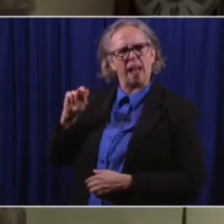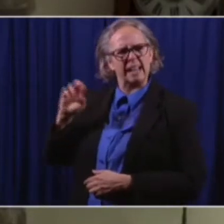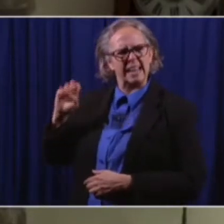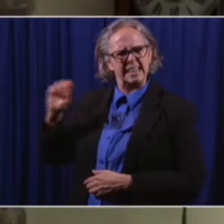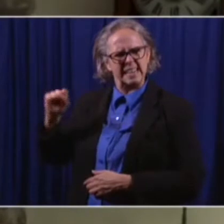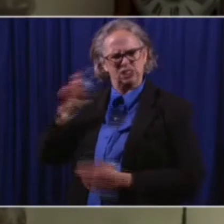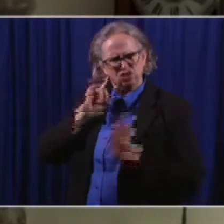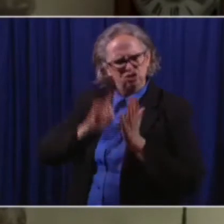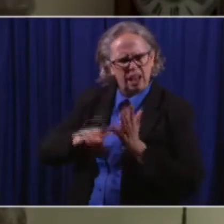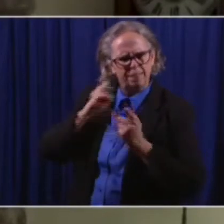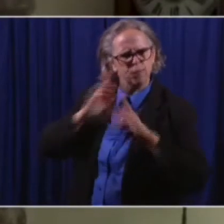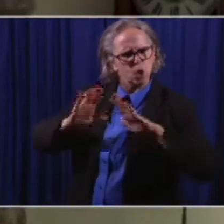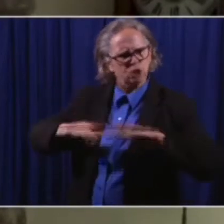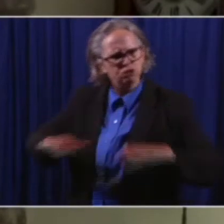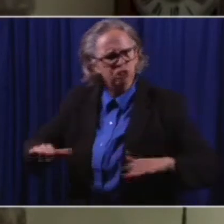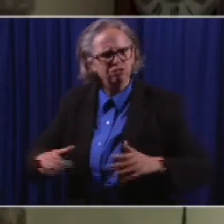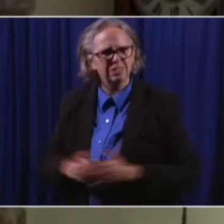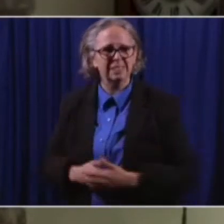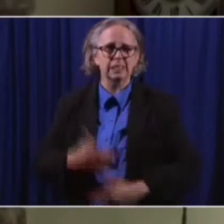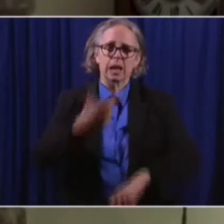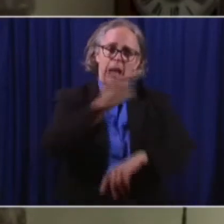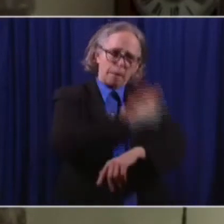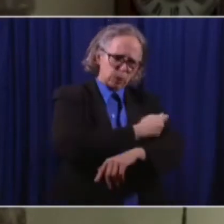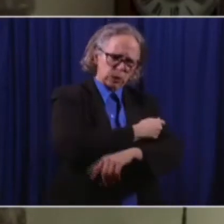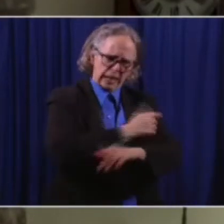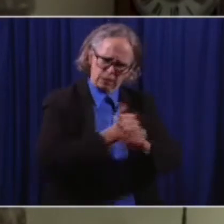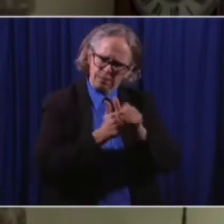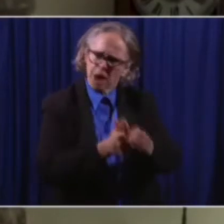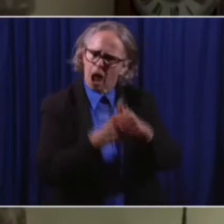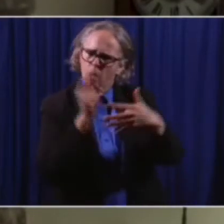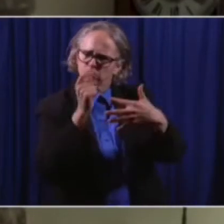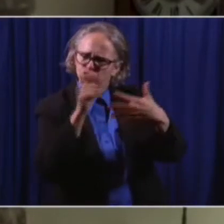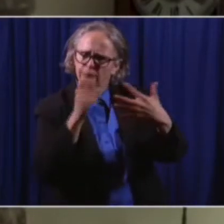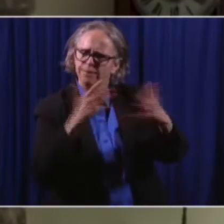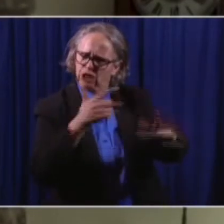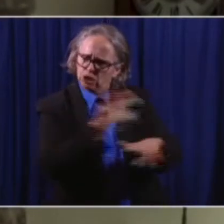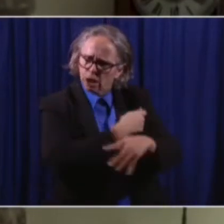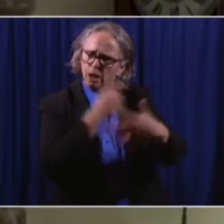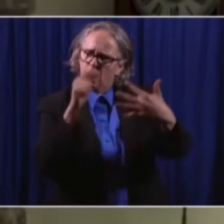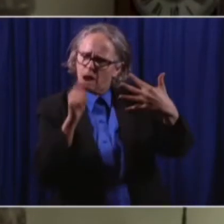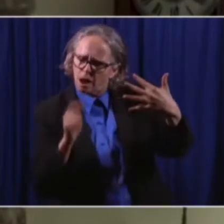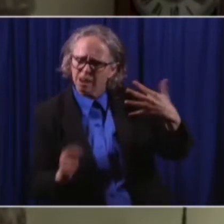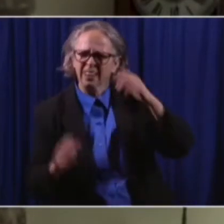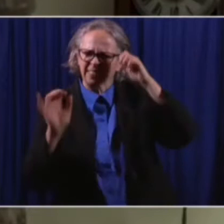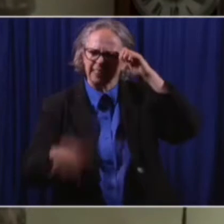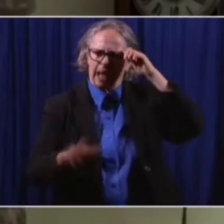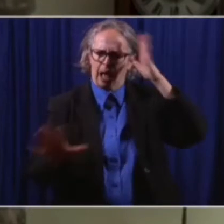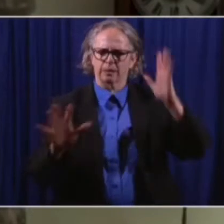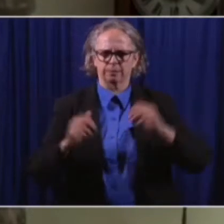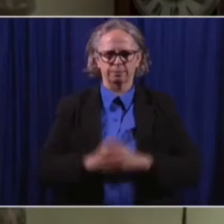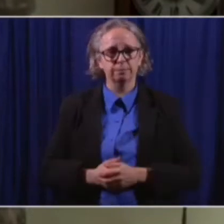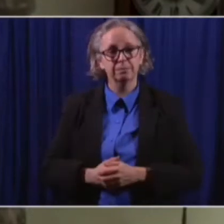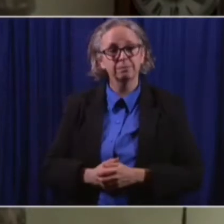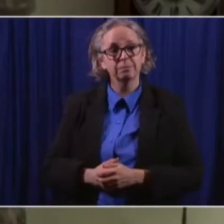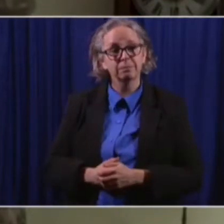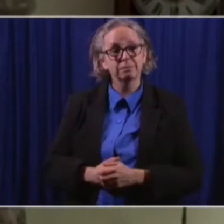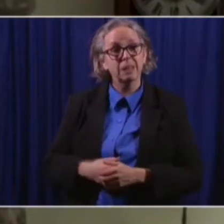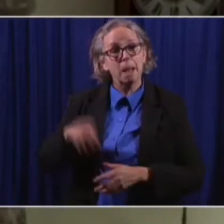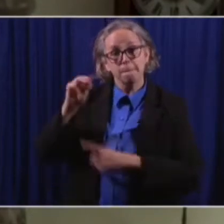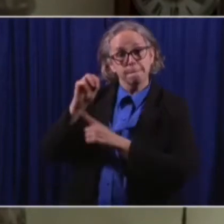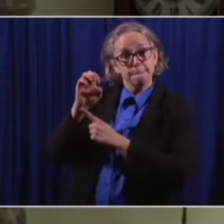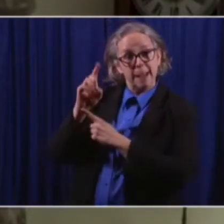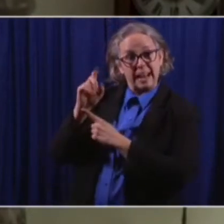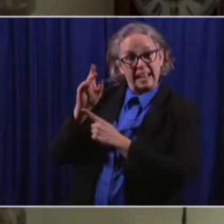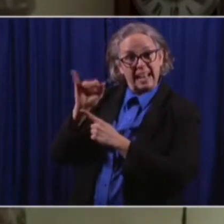health needs, ensuring that patients see their specialists and take their needed medication. Medicaid's new program will